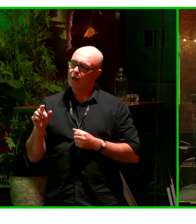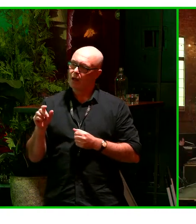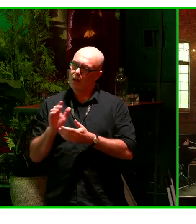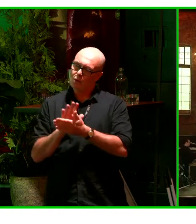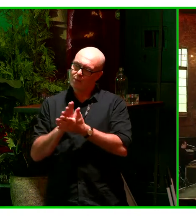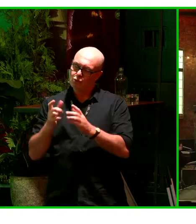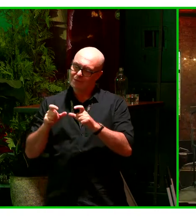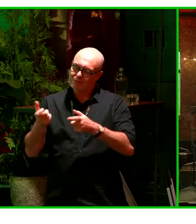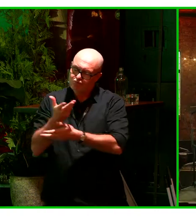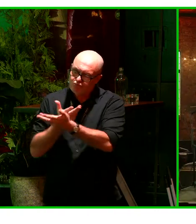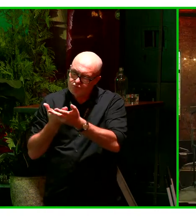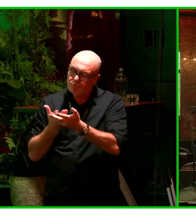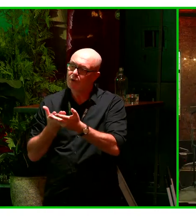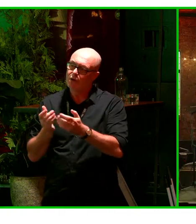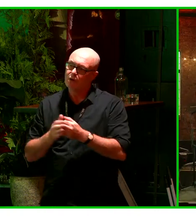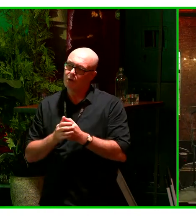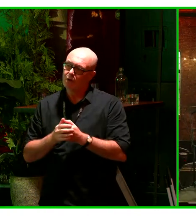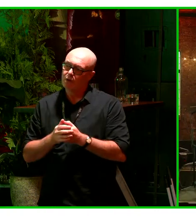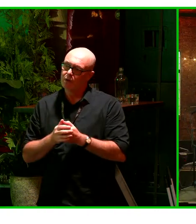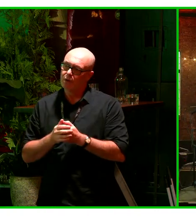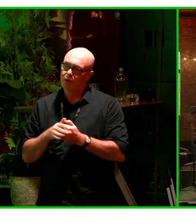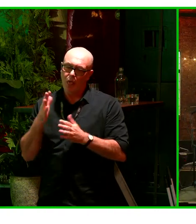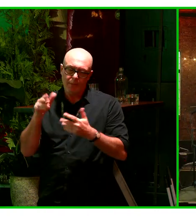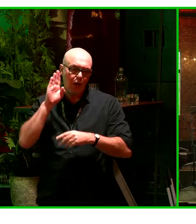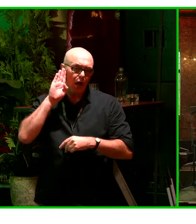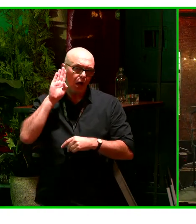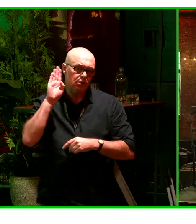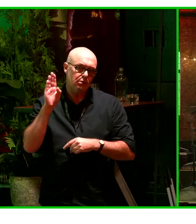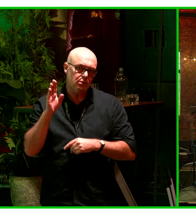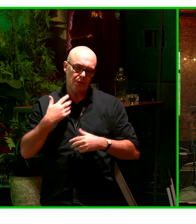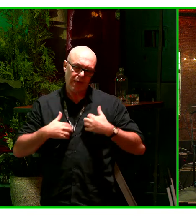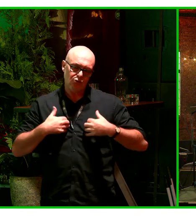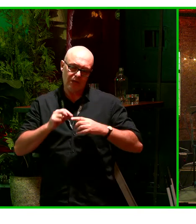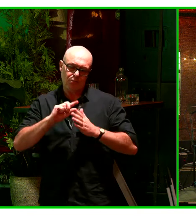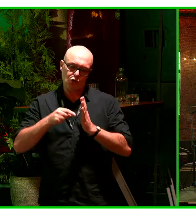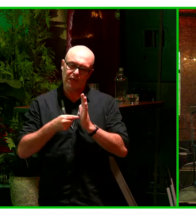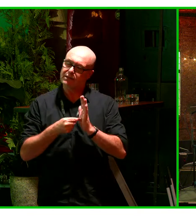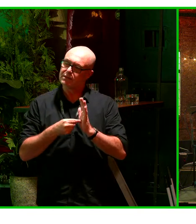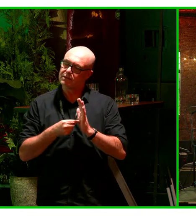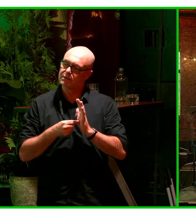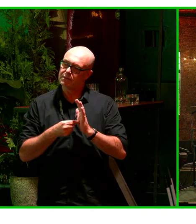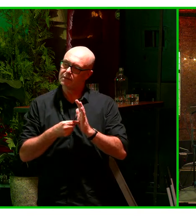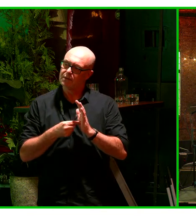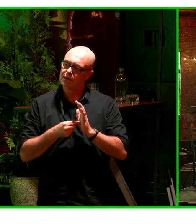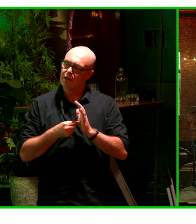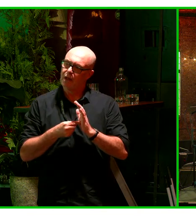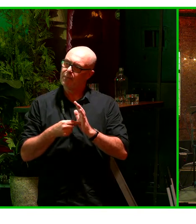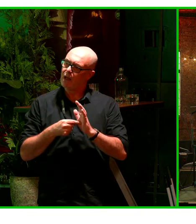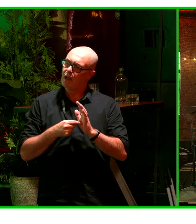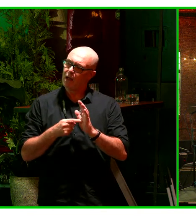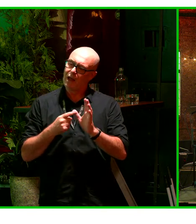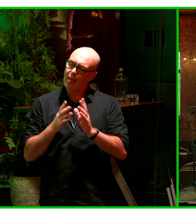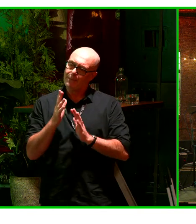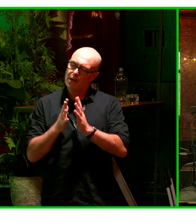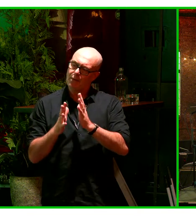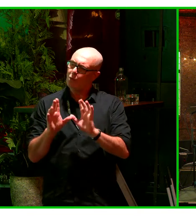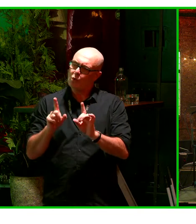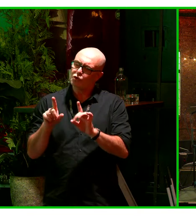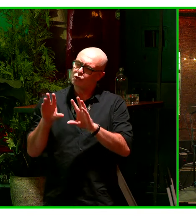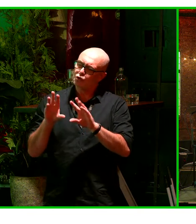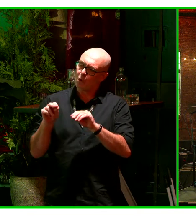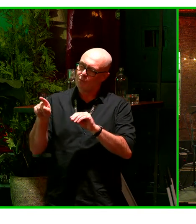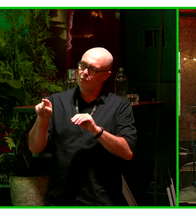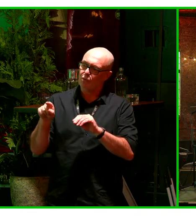Greater Manchester. I mean, I think we've heard some really interesting projects that are going on, but tell me, Andy, first, like, what's stopping you from